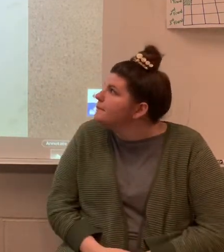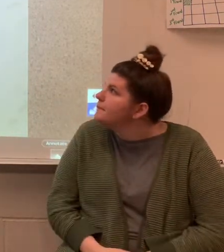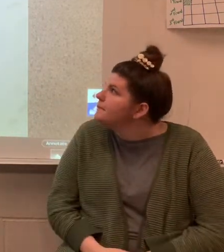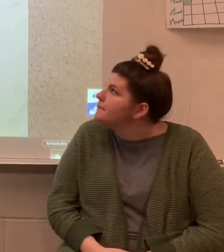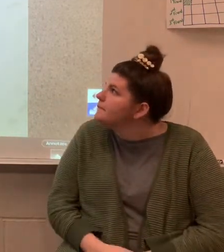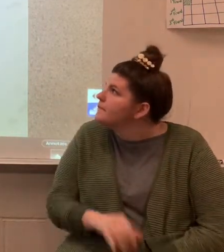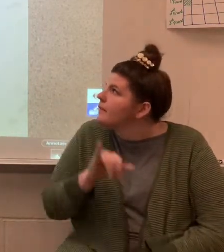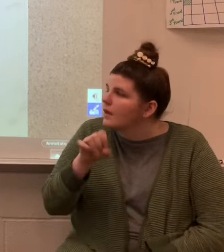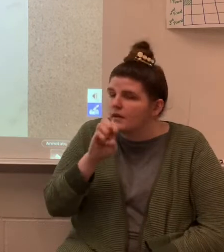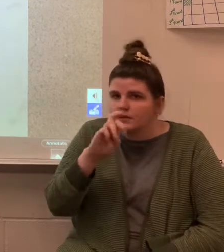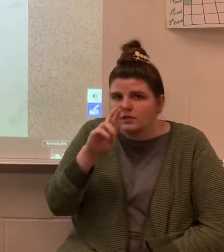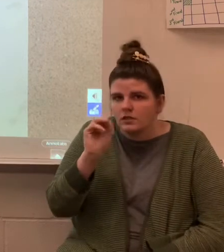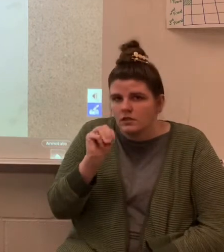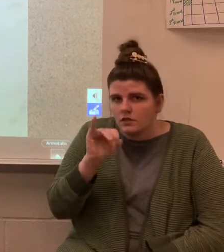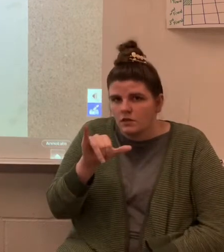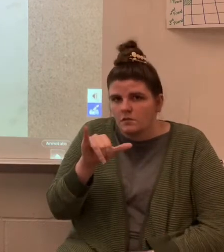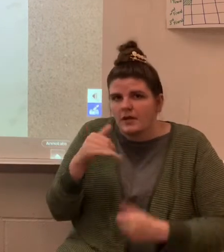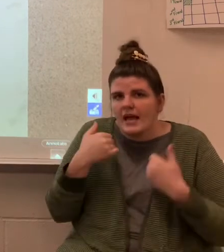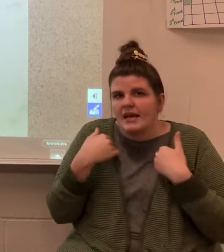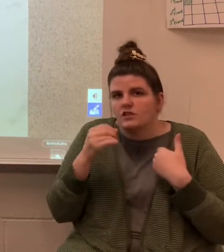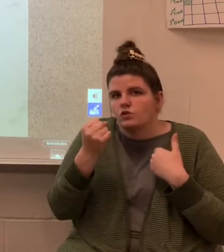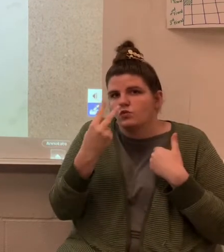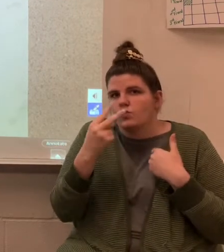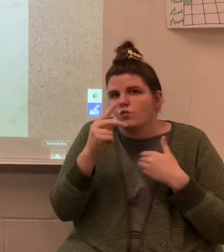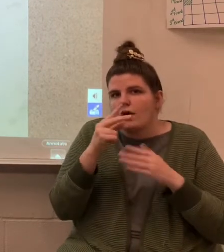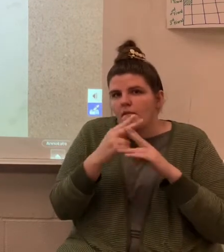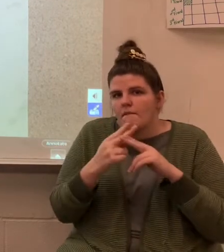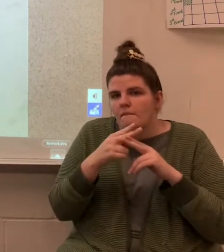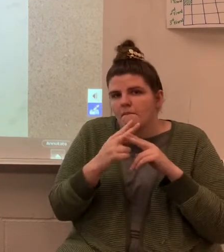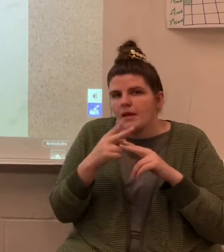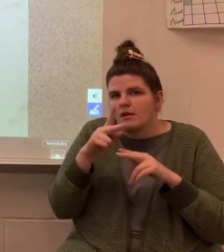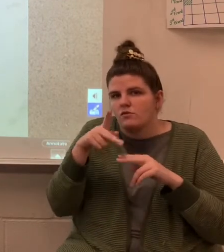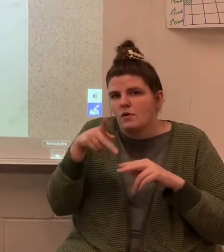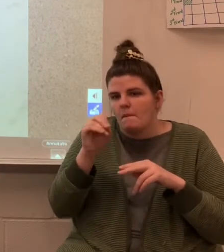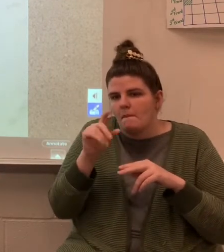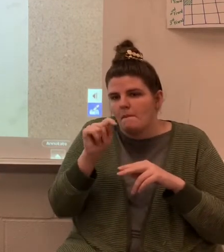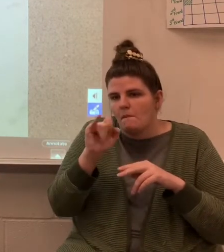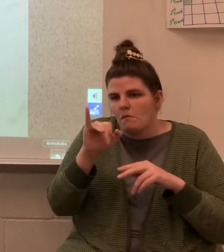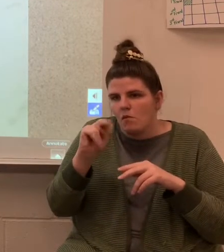Jeremy has 12 pounds of potting soil. He puts 1/5 pound of